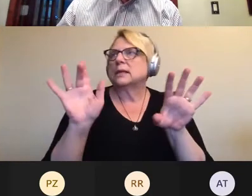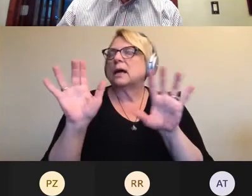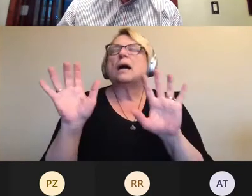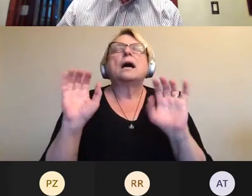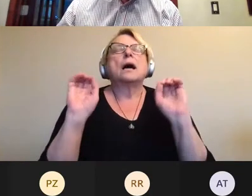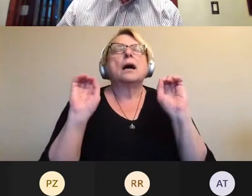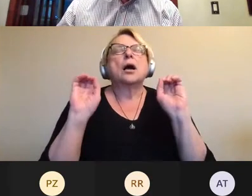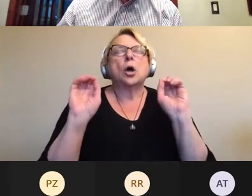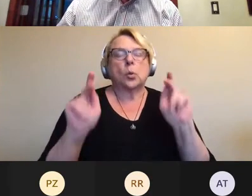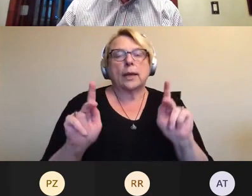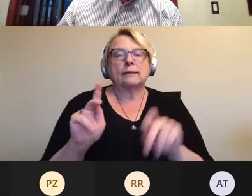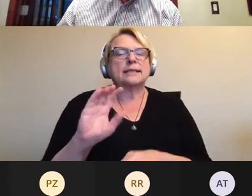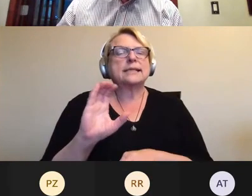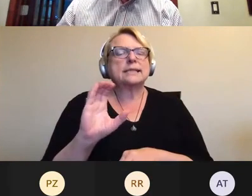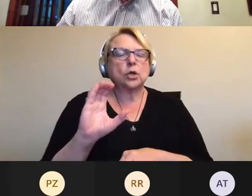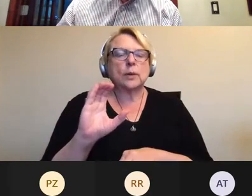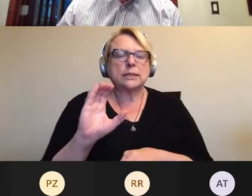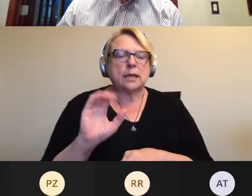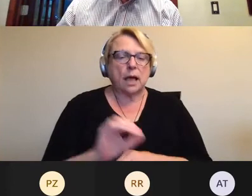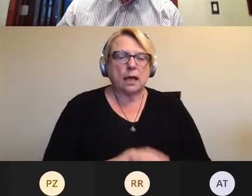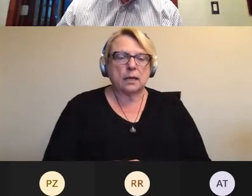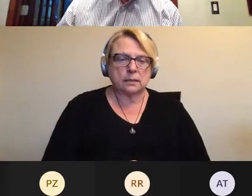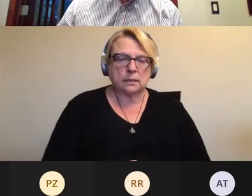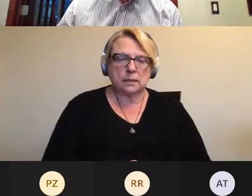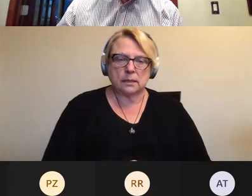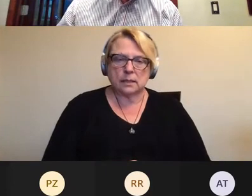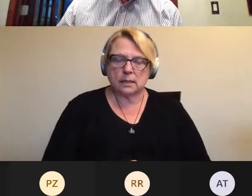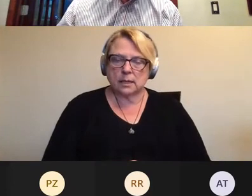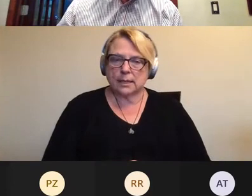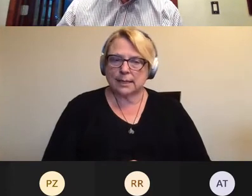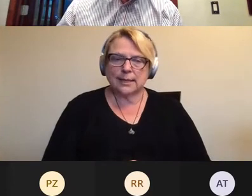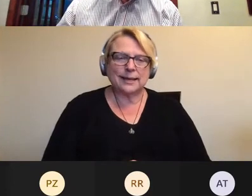Okay, so I'm going